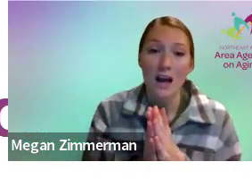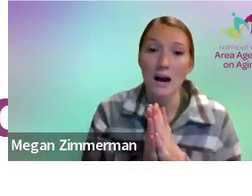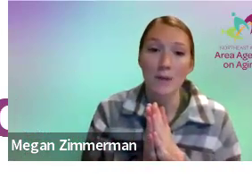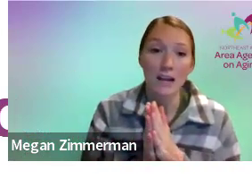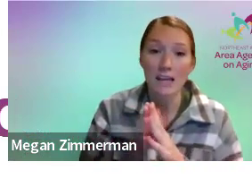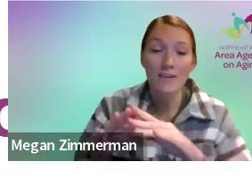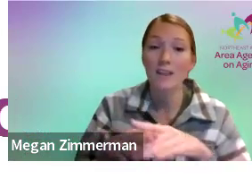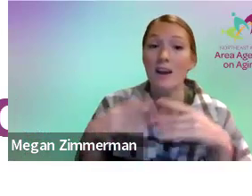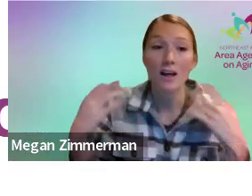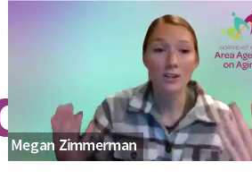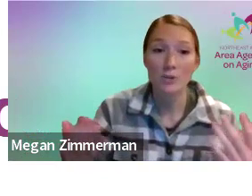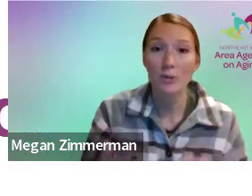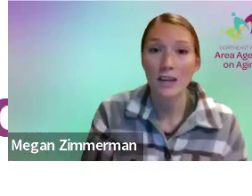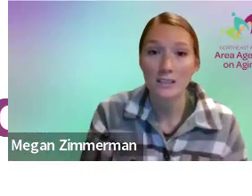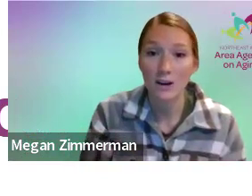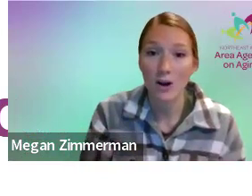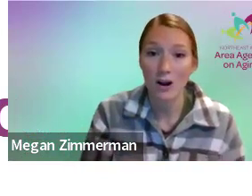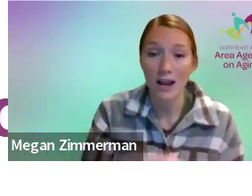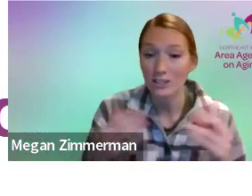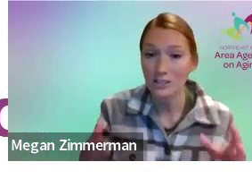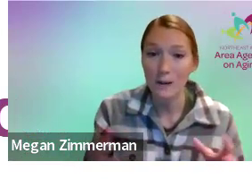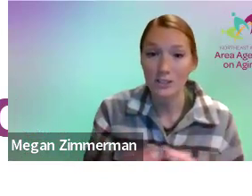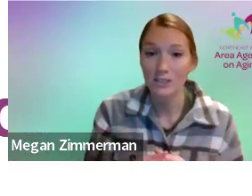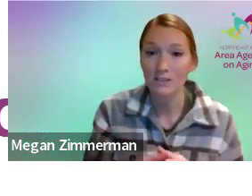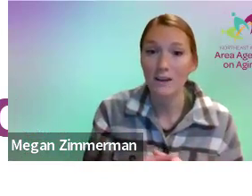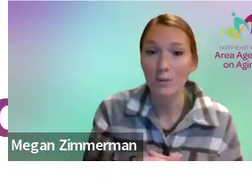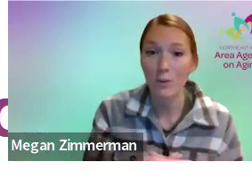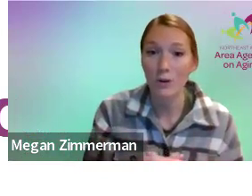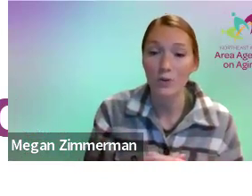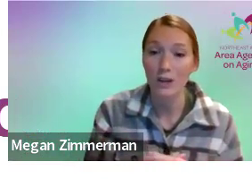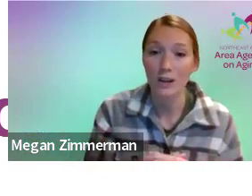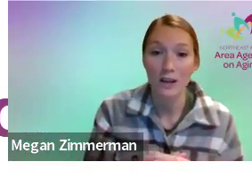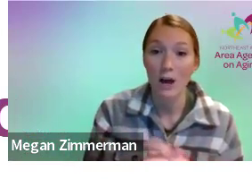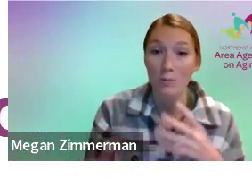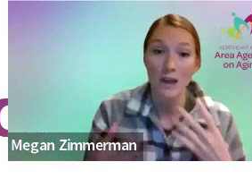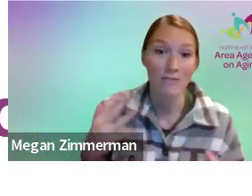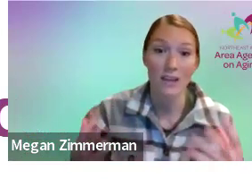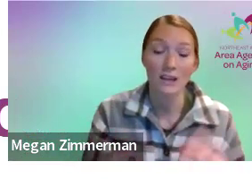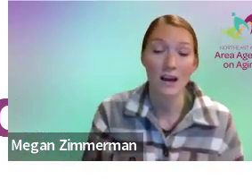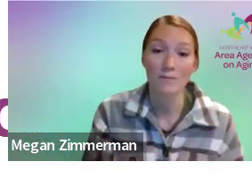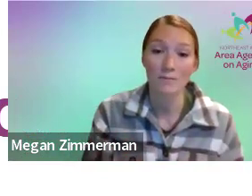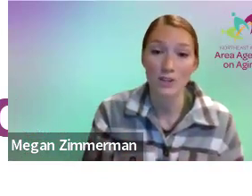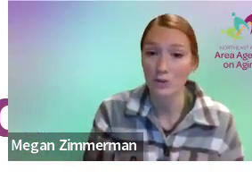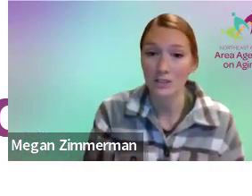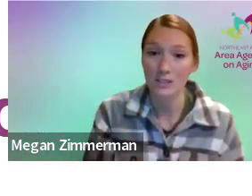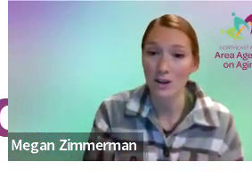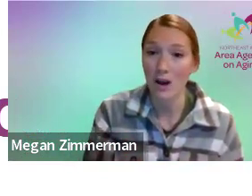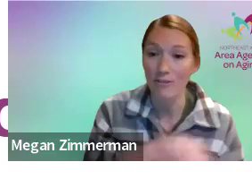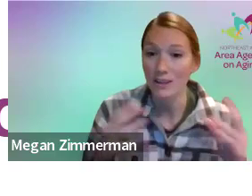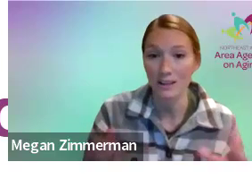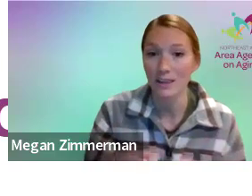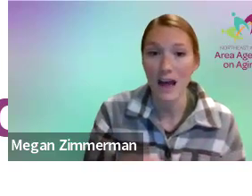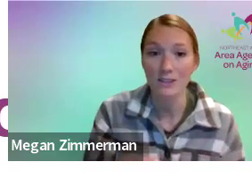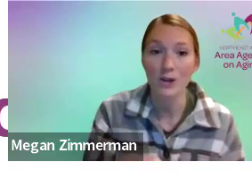region. But even in the other AAAs, there are aging specialists available who can help navigate resources